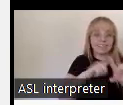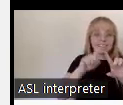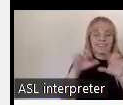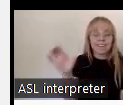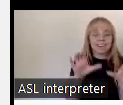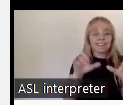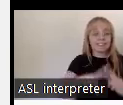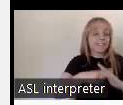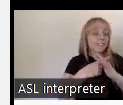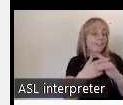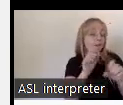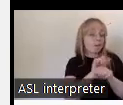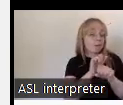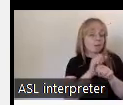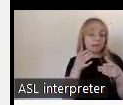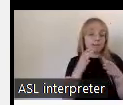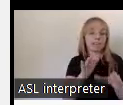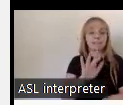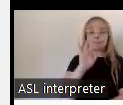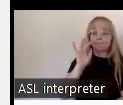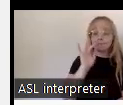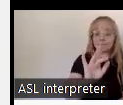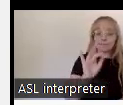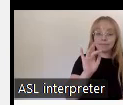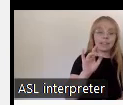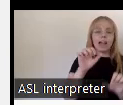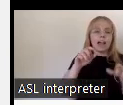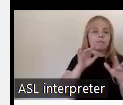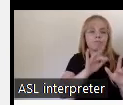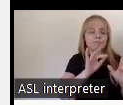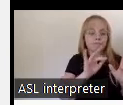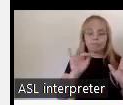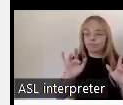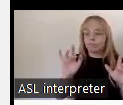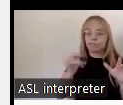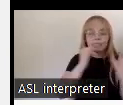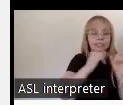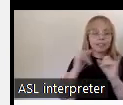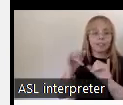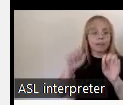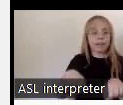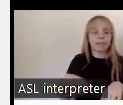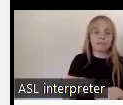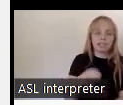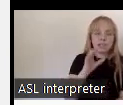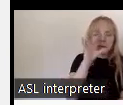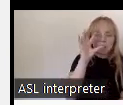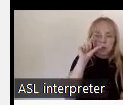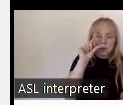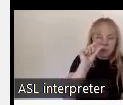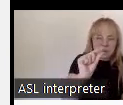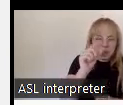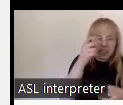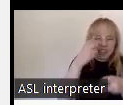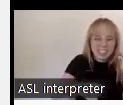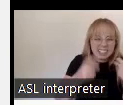path. So when I click on here, I can always click on these individually, but they are really small and they're hard to see.